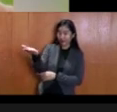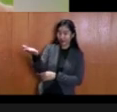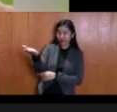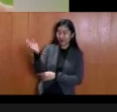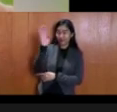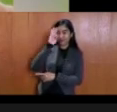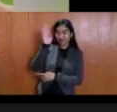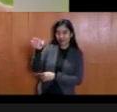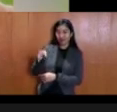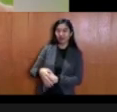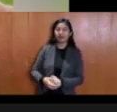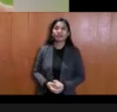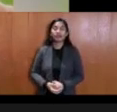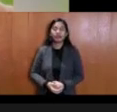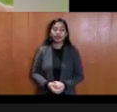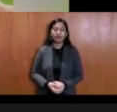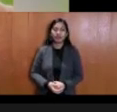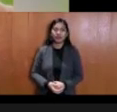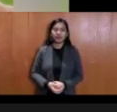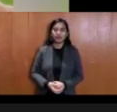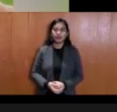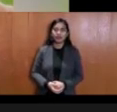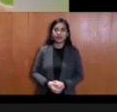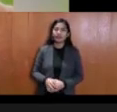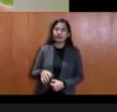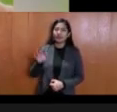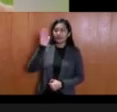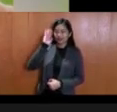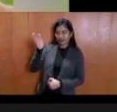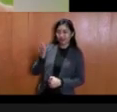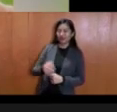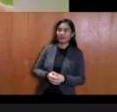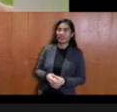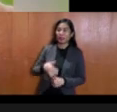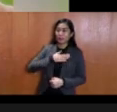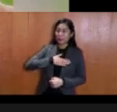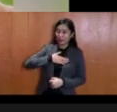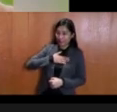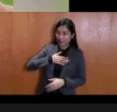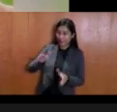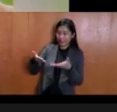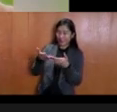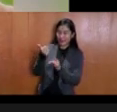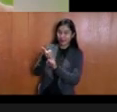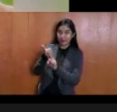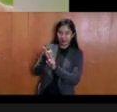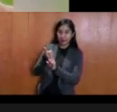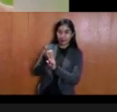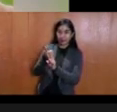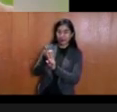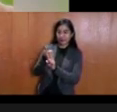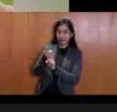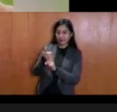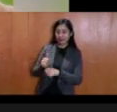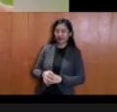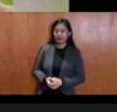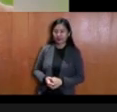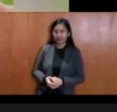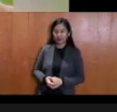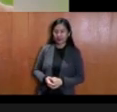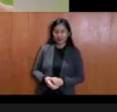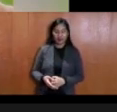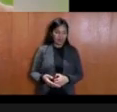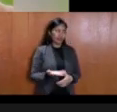Hello. All right. Hi, ma'am. So please identify yourself and please direct your question to